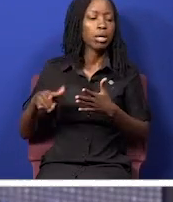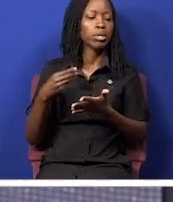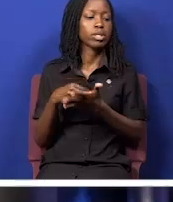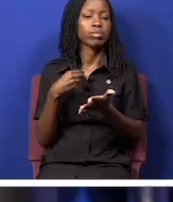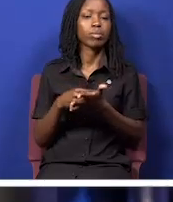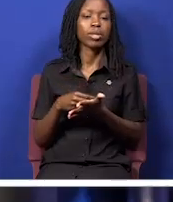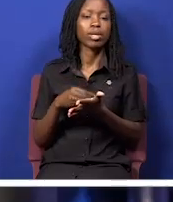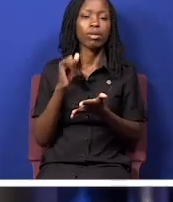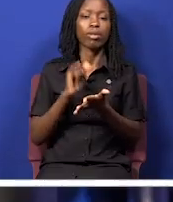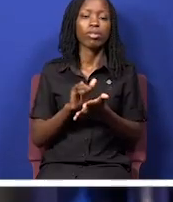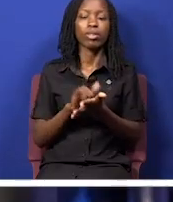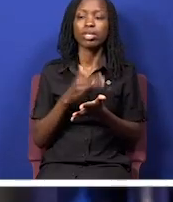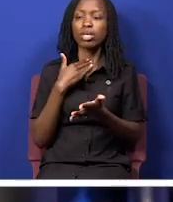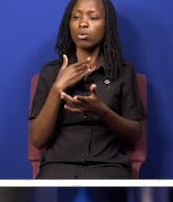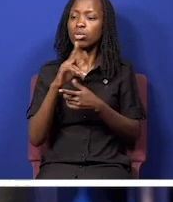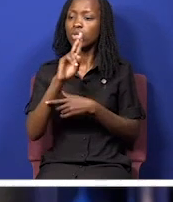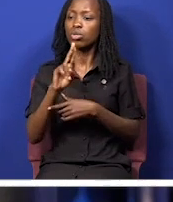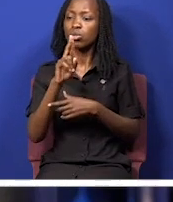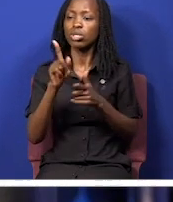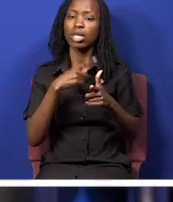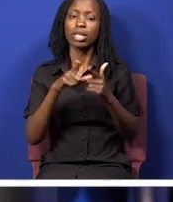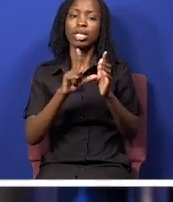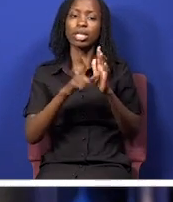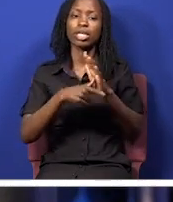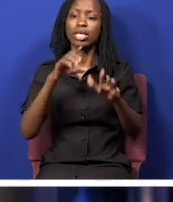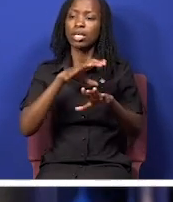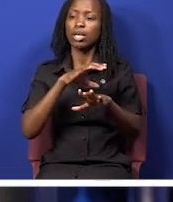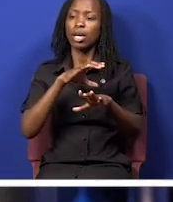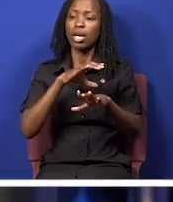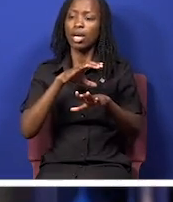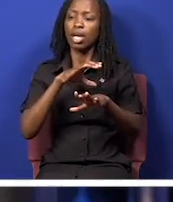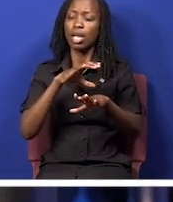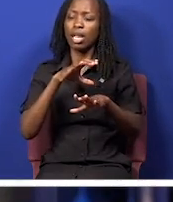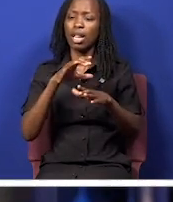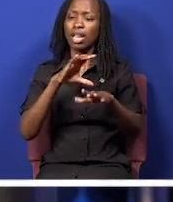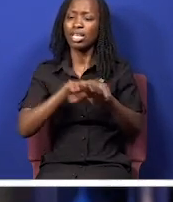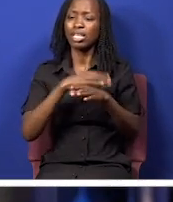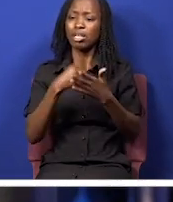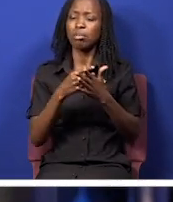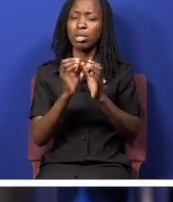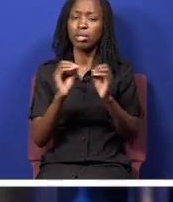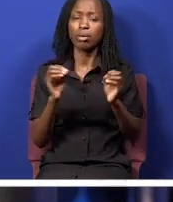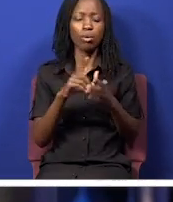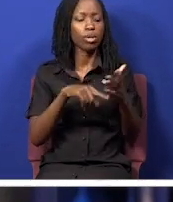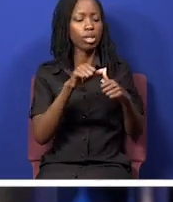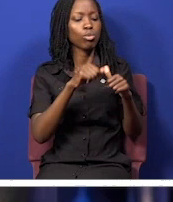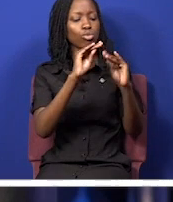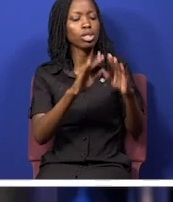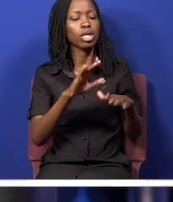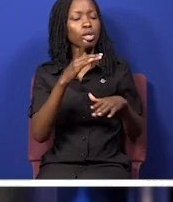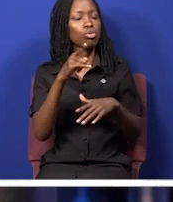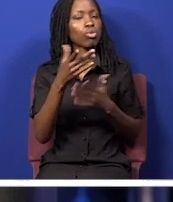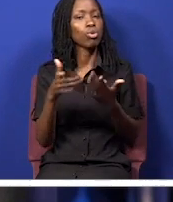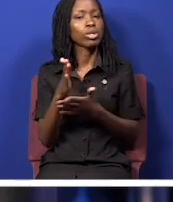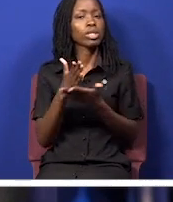some money which I was hoping to spend in the mall. I never found the money and I felt really bad about it. What about you, Shafiq? Have you ever